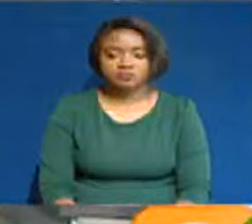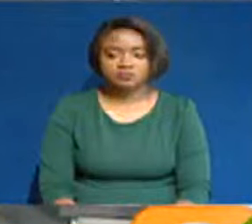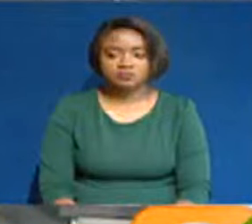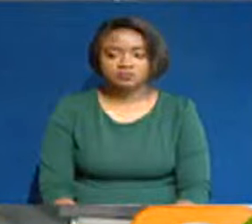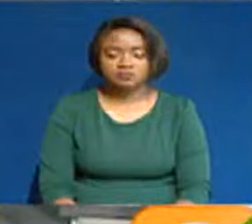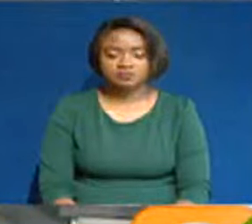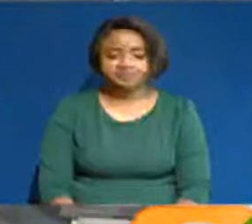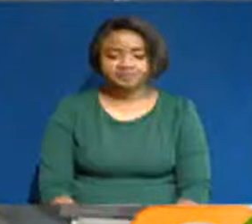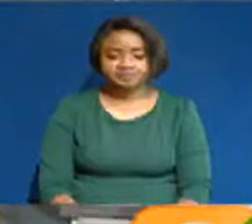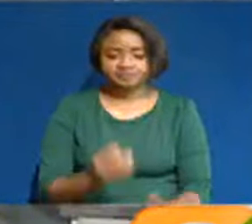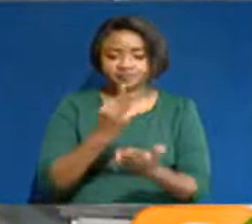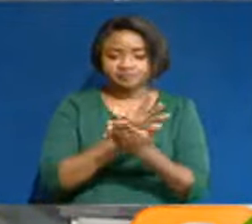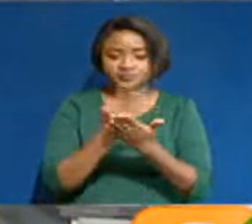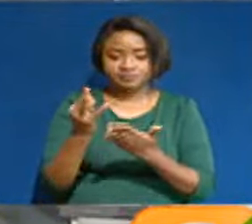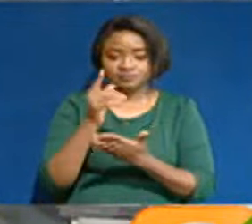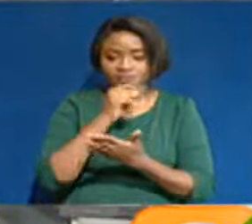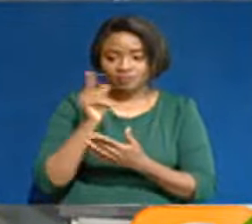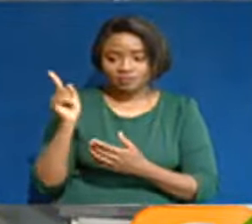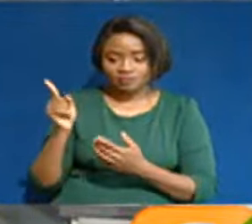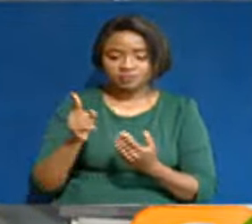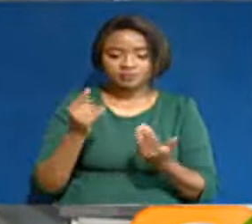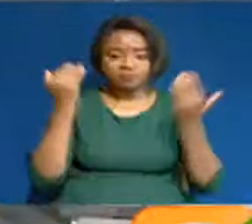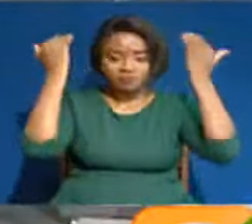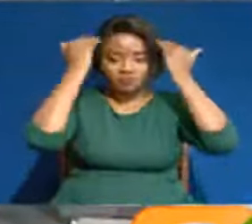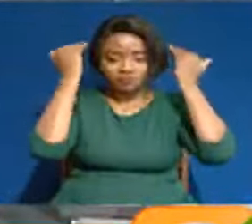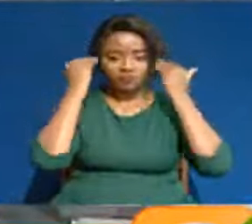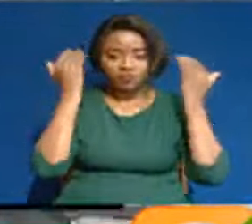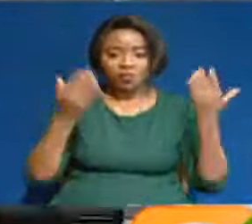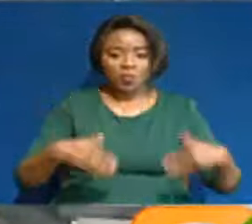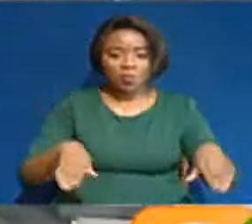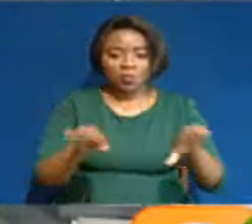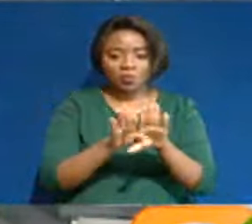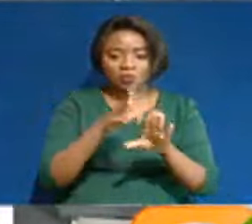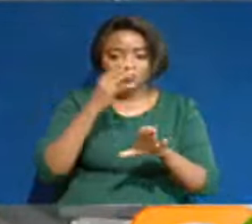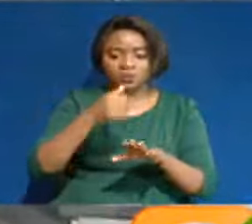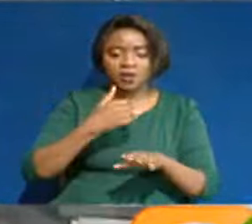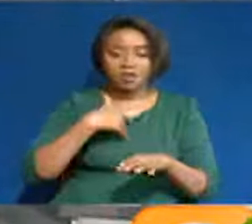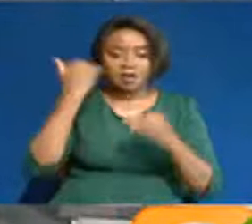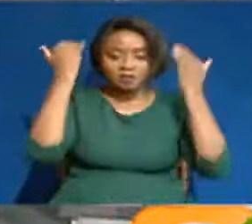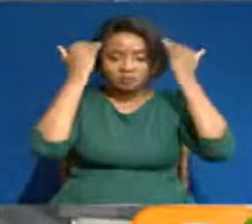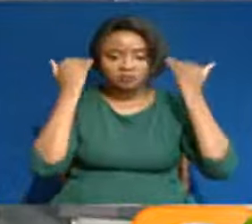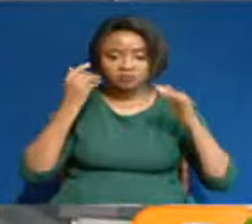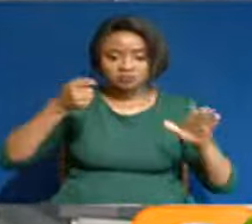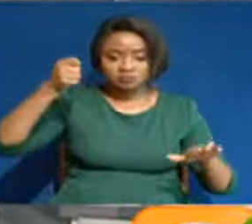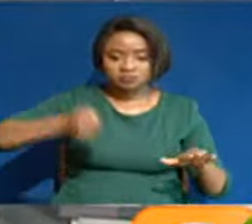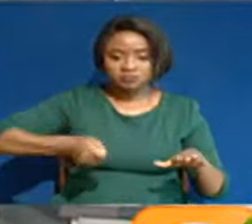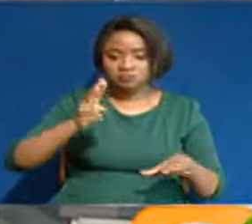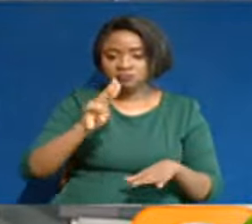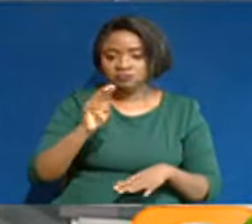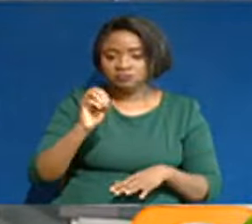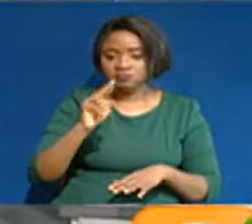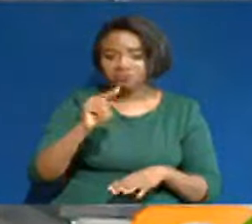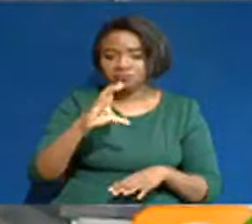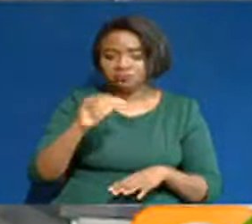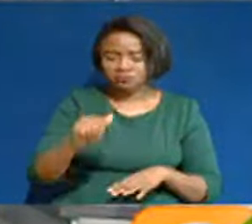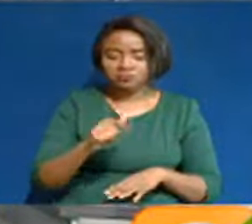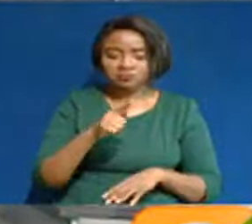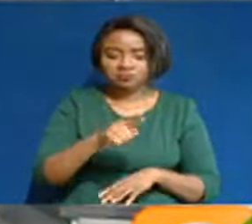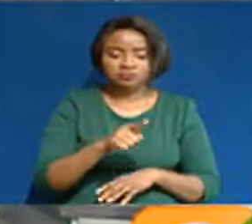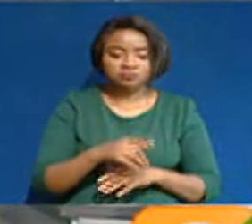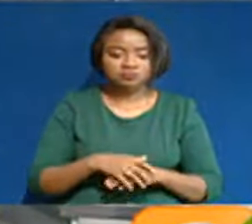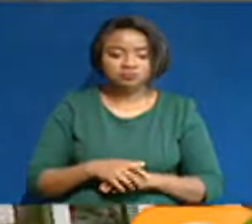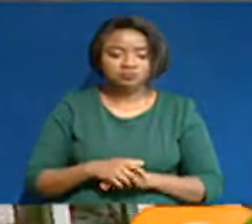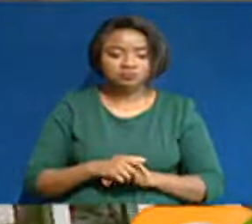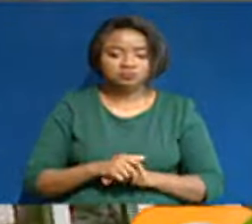Now, after close to 3 weeks of closure following the fatal shooting of Principal Magistrate Monica Kivuti, the Makadara Law Courts reopened today